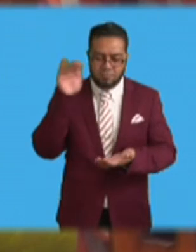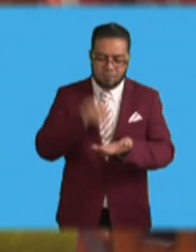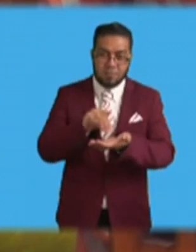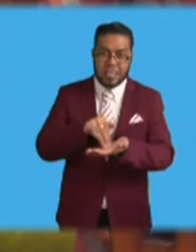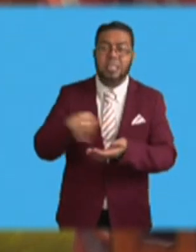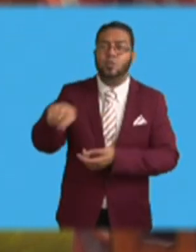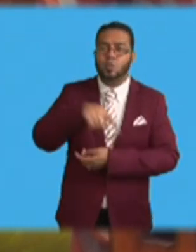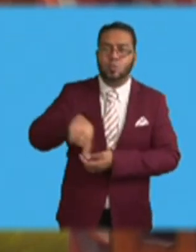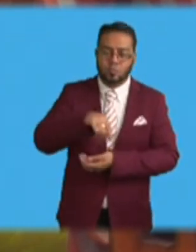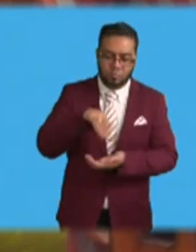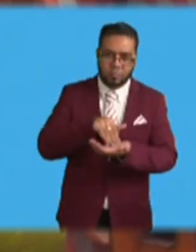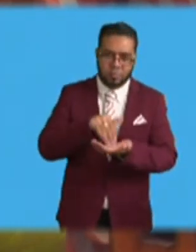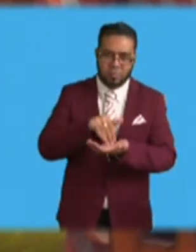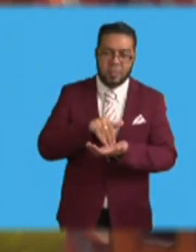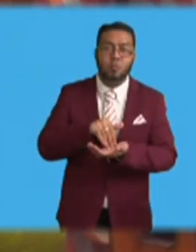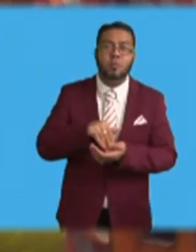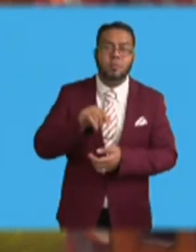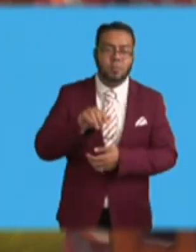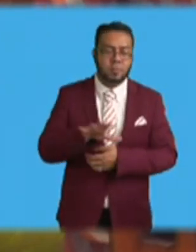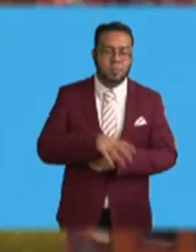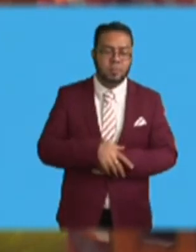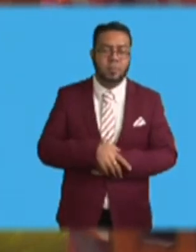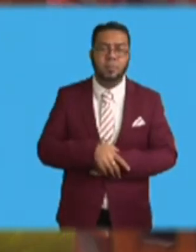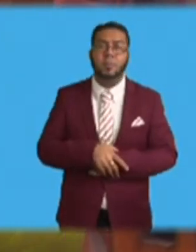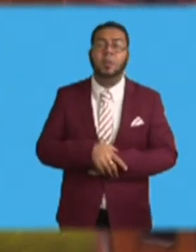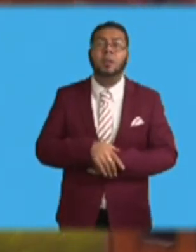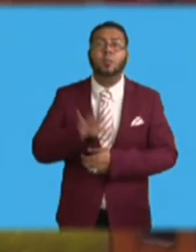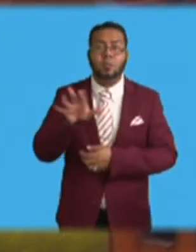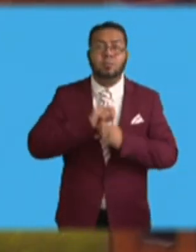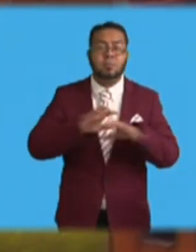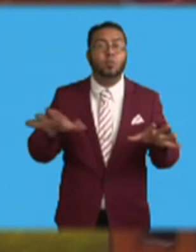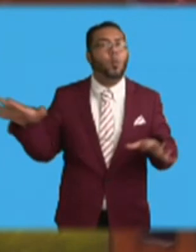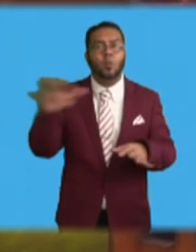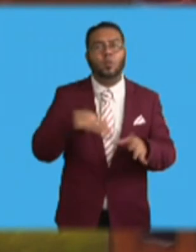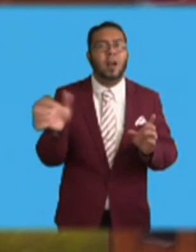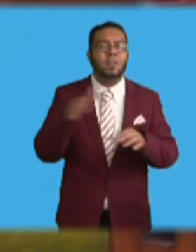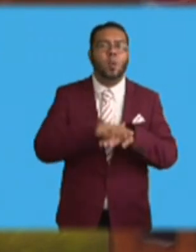first. Moreover, medical teams will be mobilized in all divisions to cover the whole